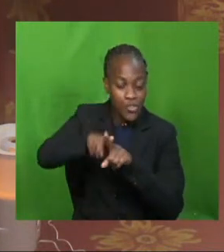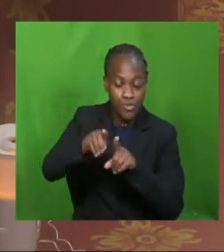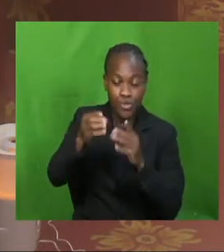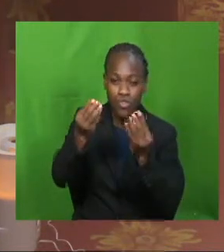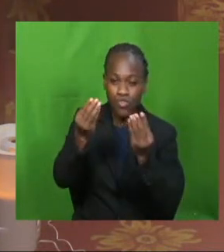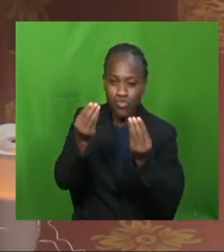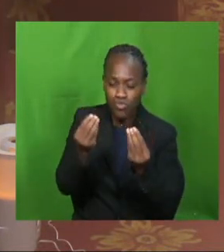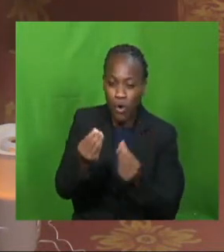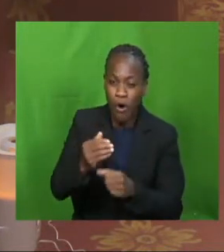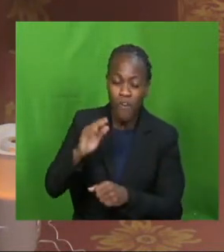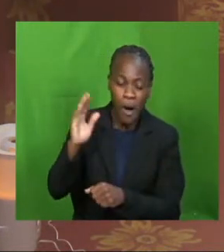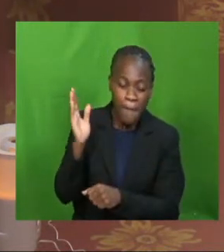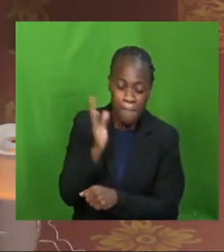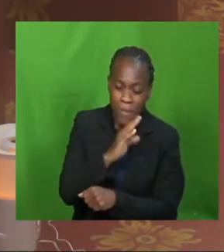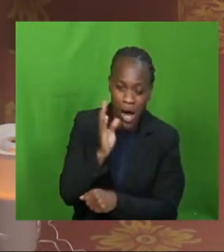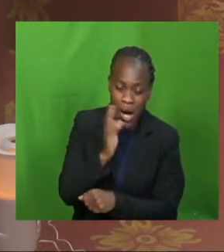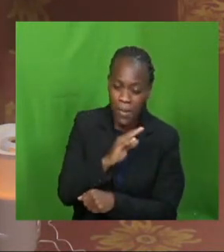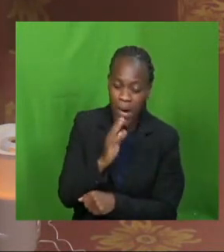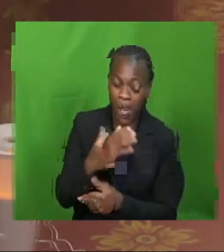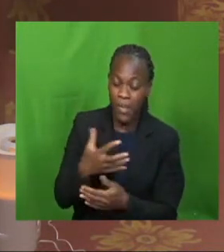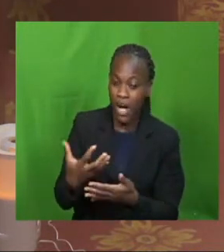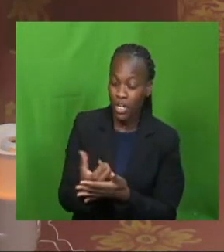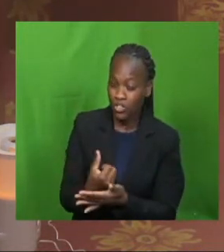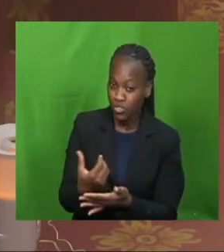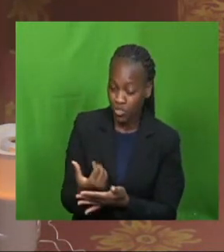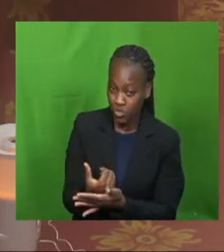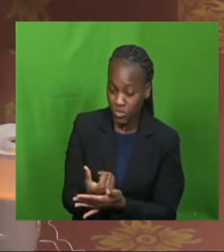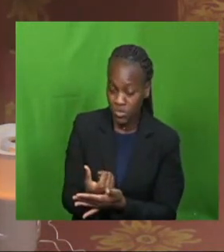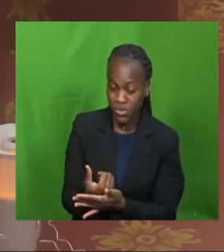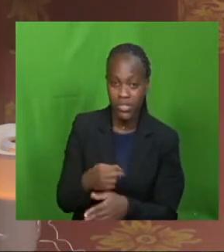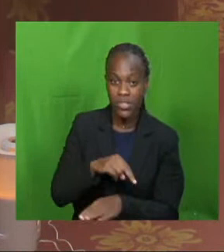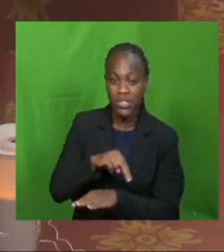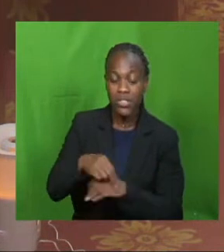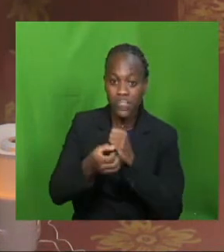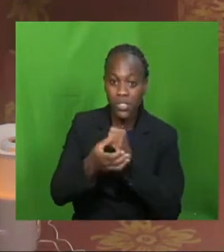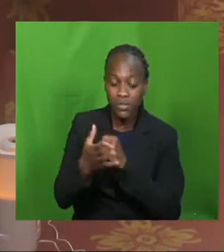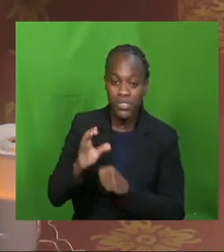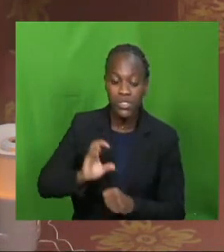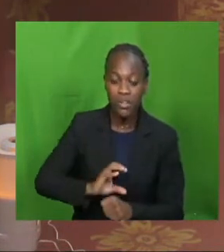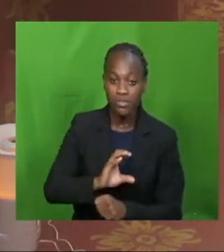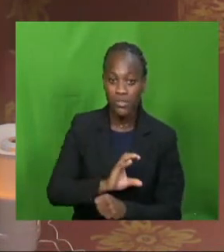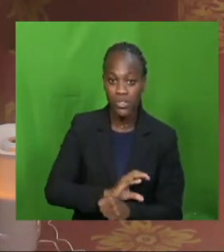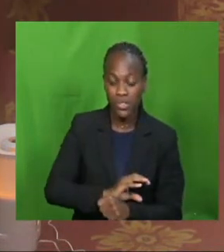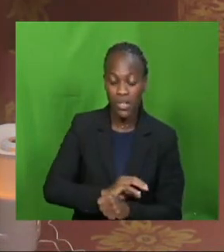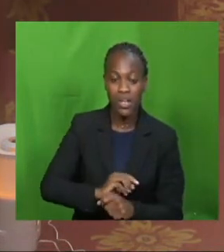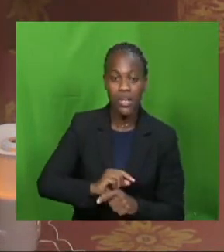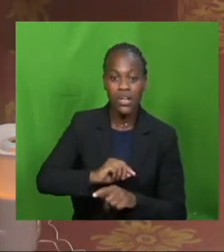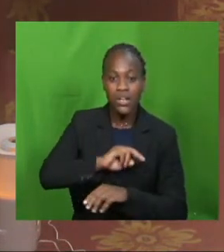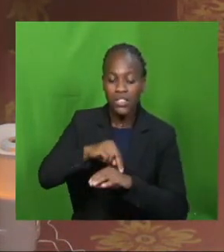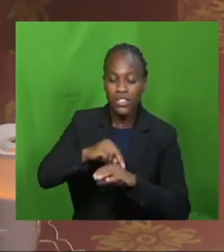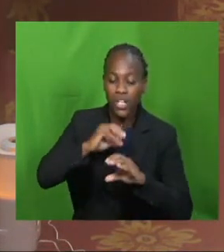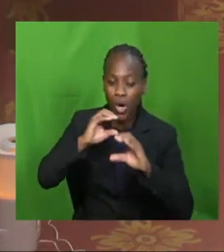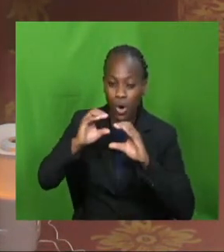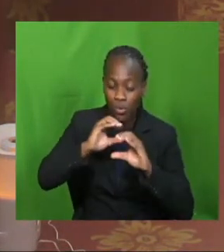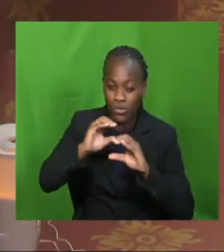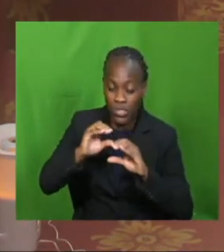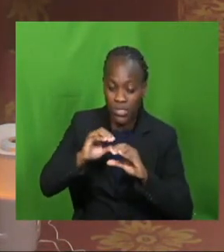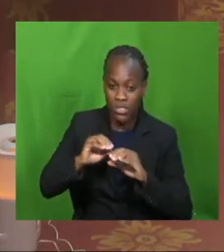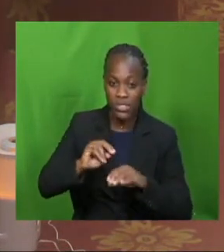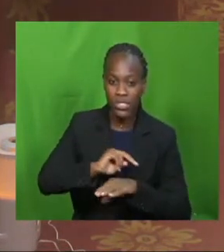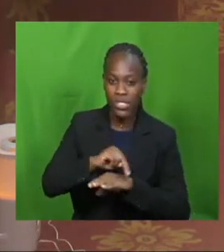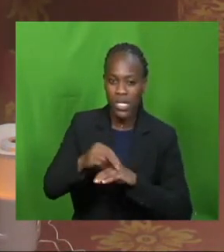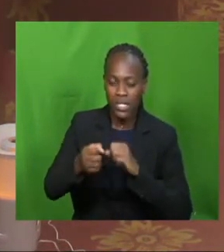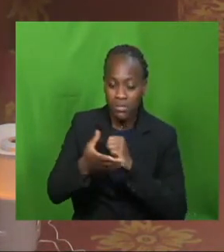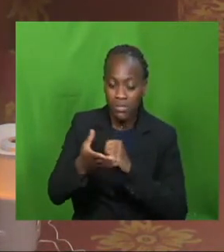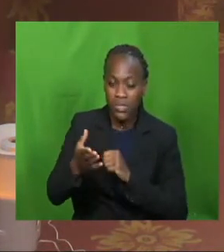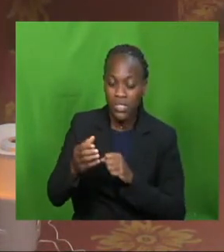unethical broadcast content: the National Media Commission, the National Communications Authority, the Ghana Independent Broadcasters Association, the